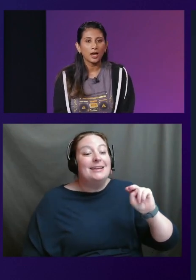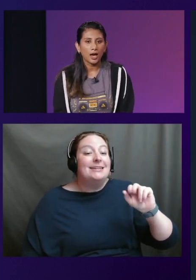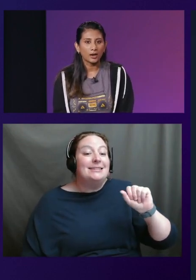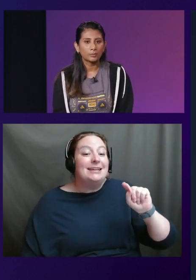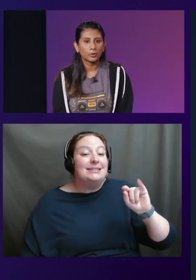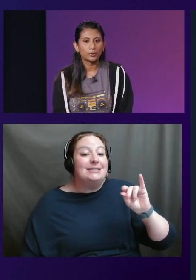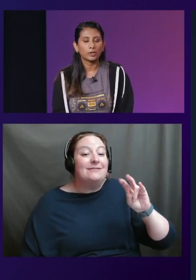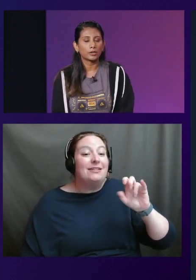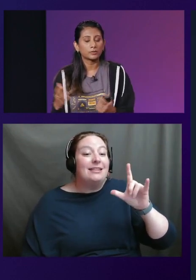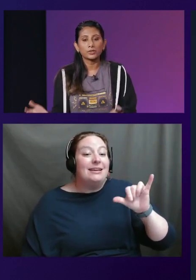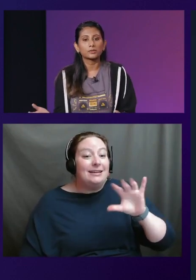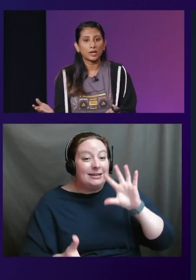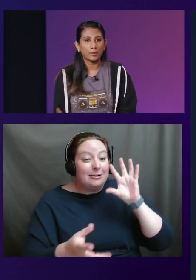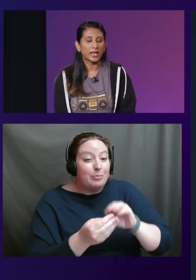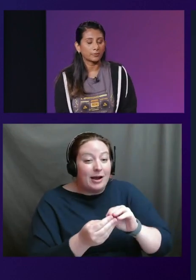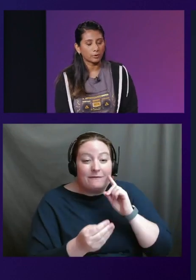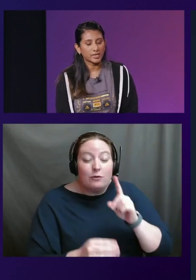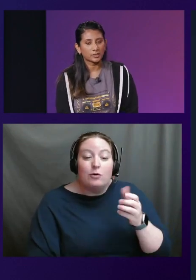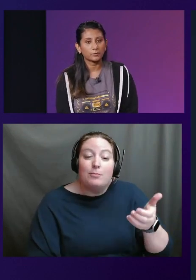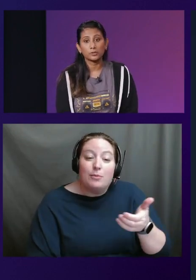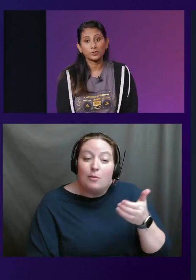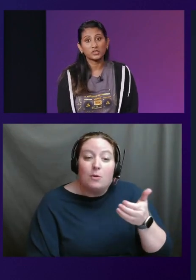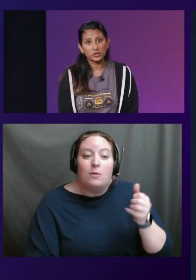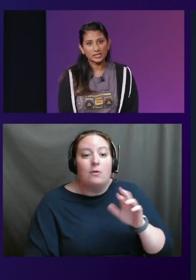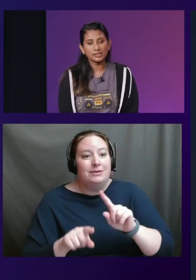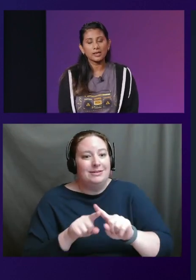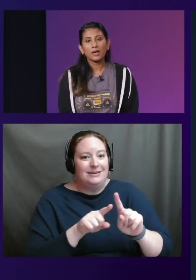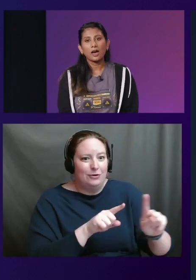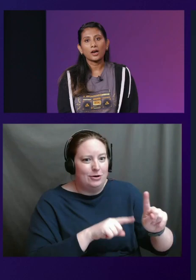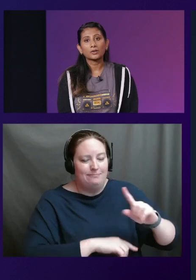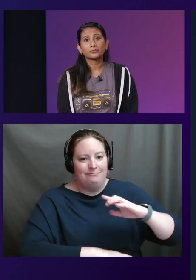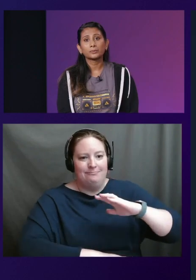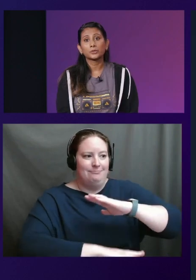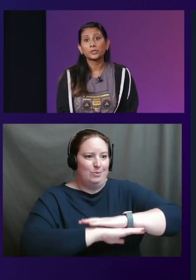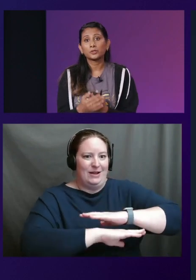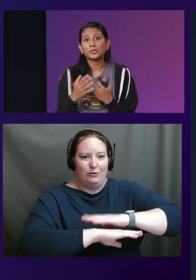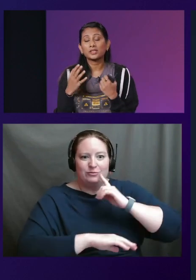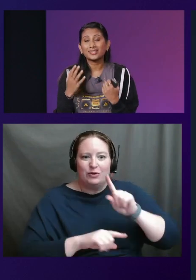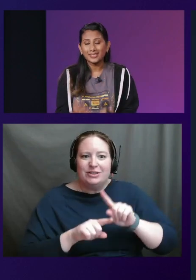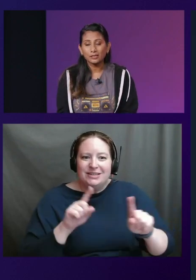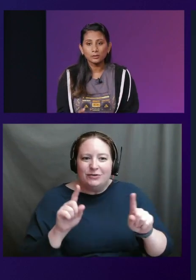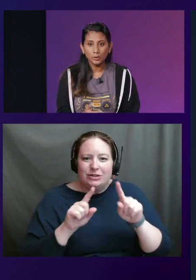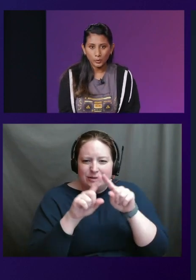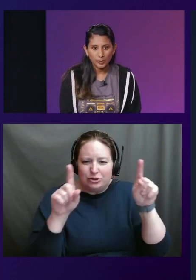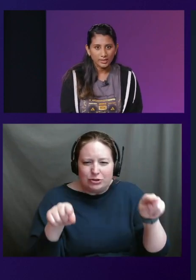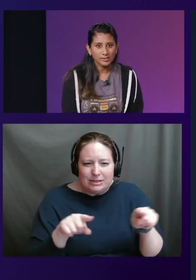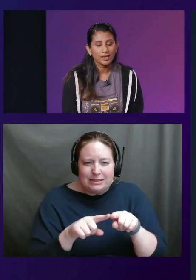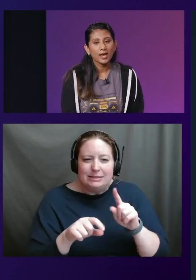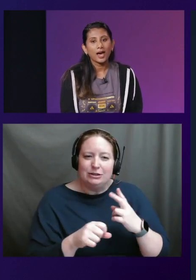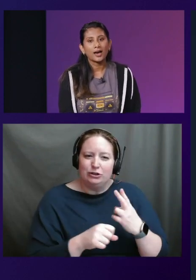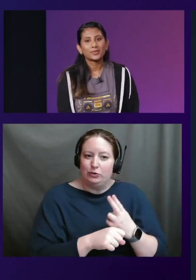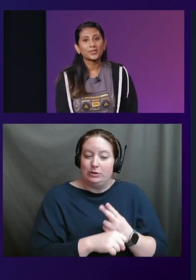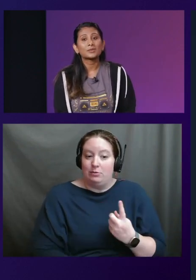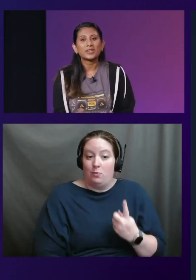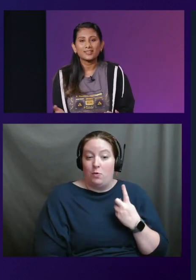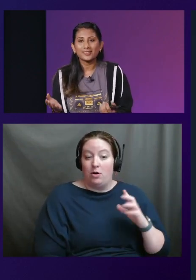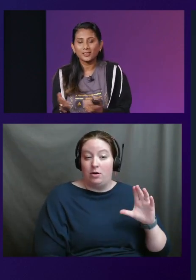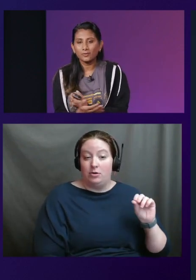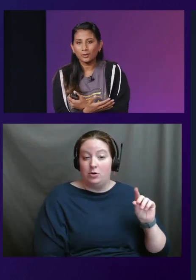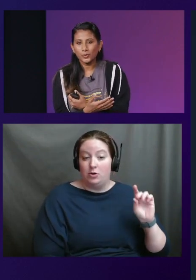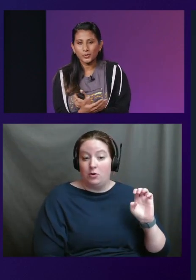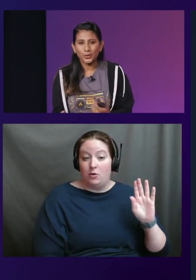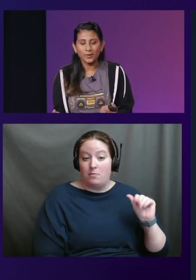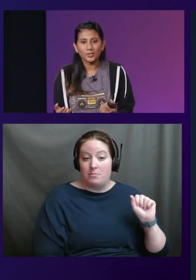the mobile or different platforms, actually for different screens, using a single code base. This means